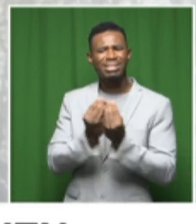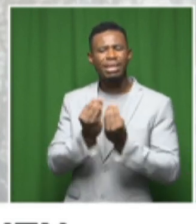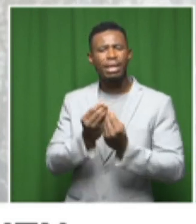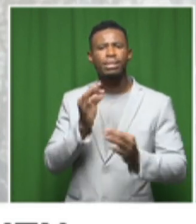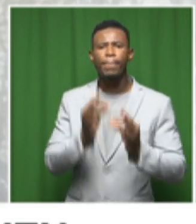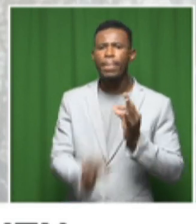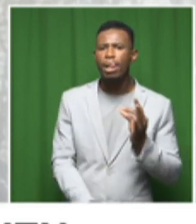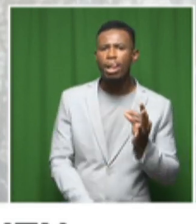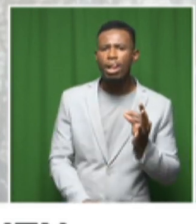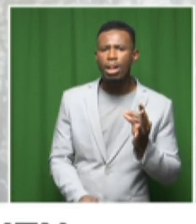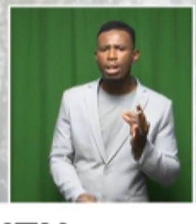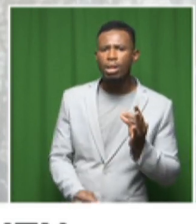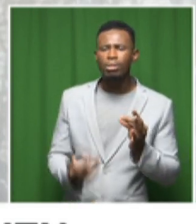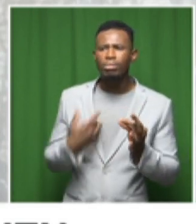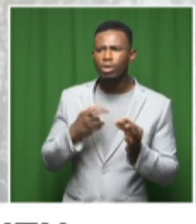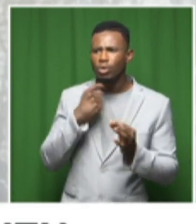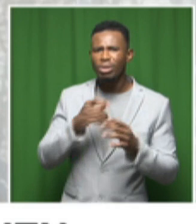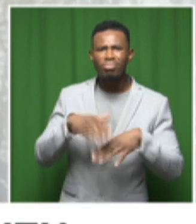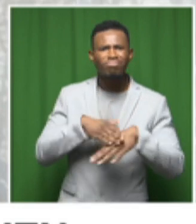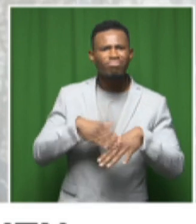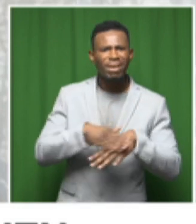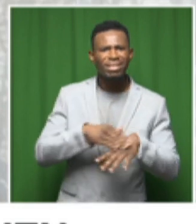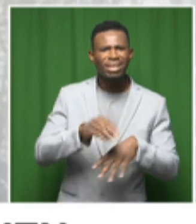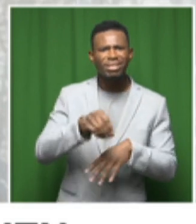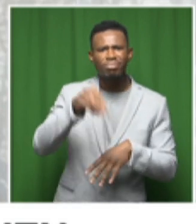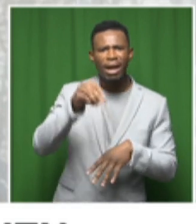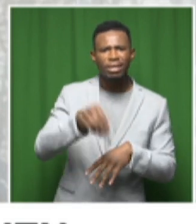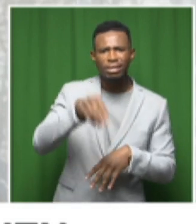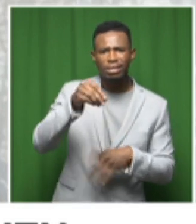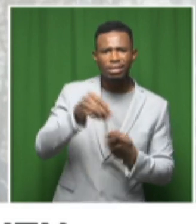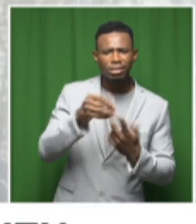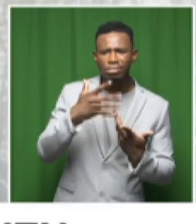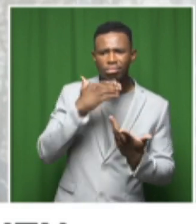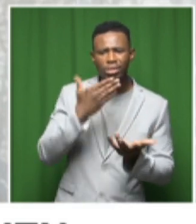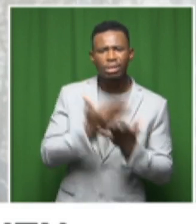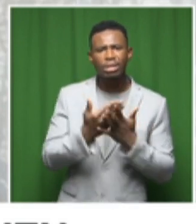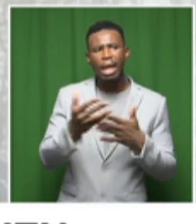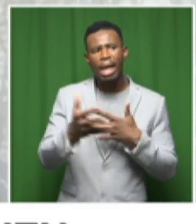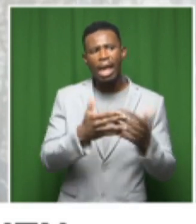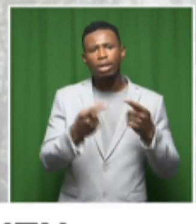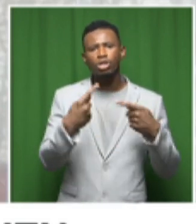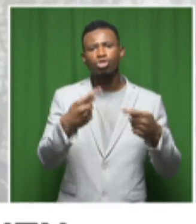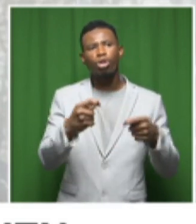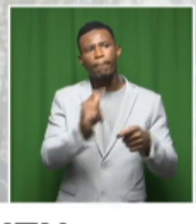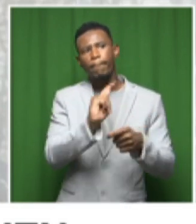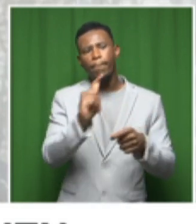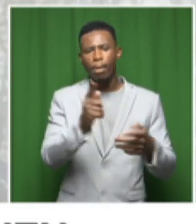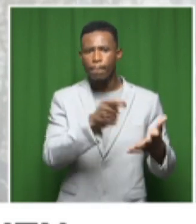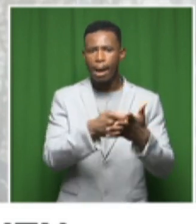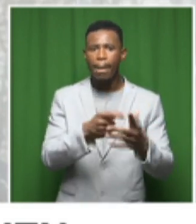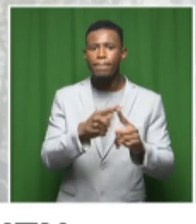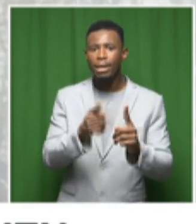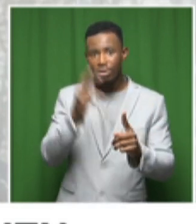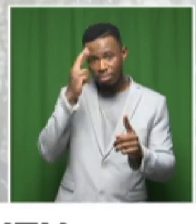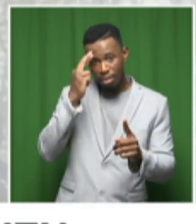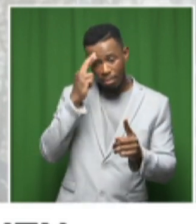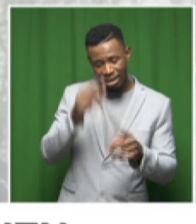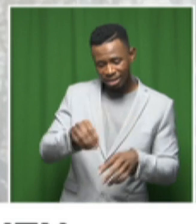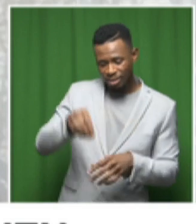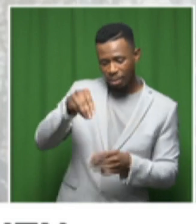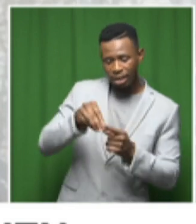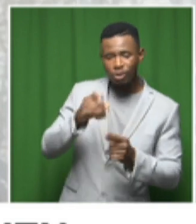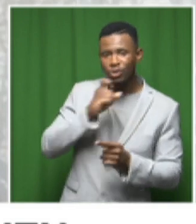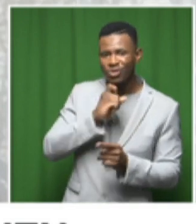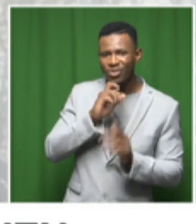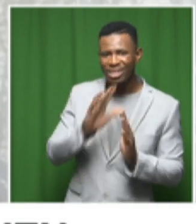accessible. I would use your basic spices that you find in any retail store, but it's how I use the spices. So I would teach